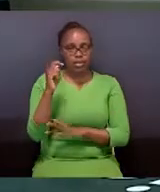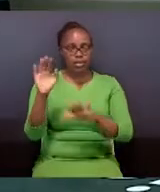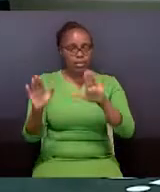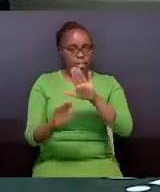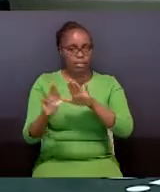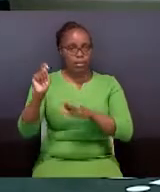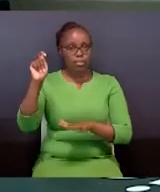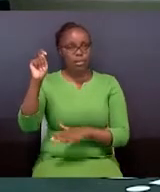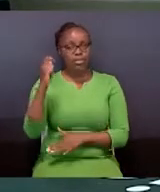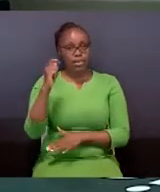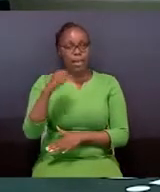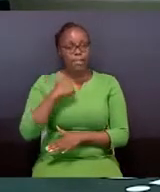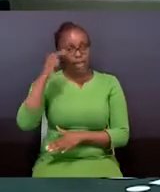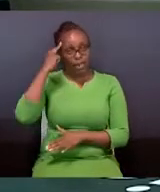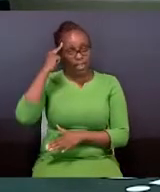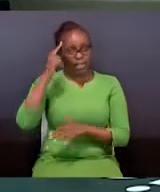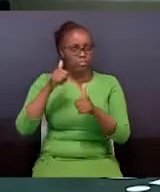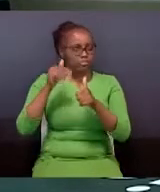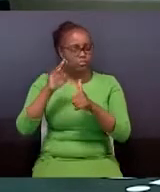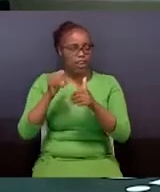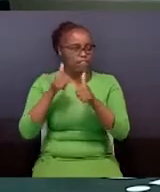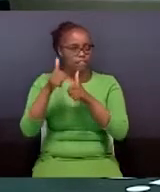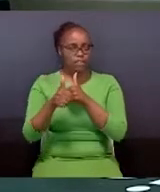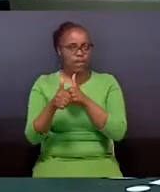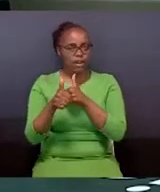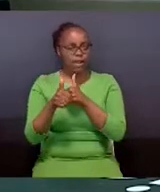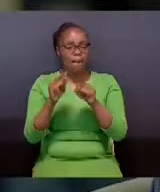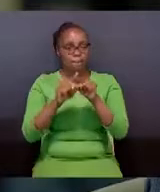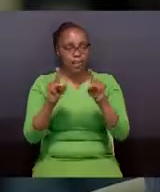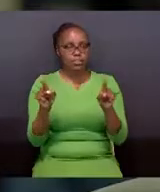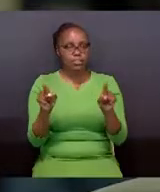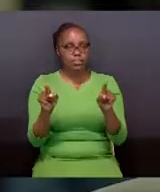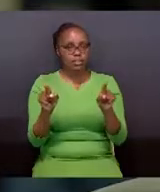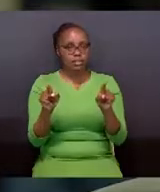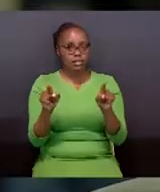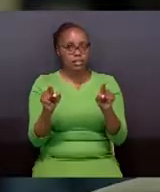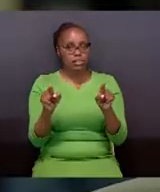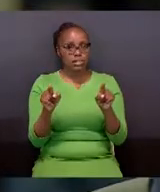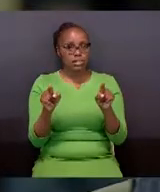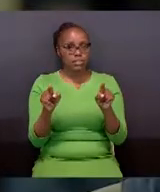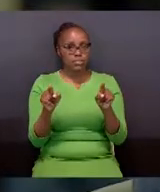president, I think by far. But